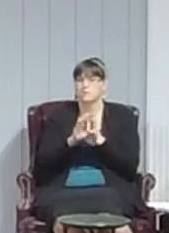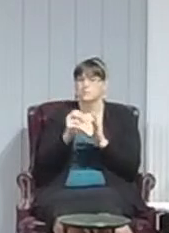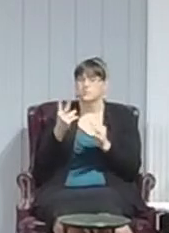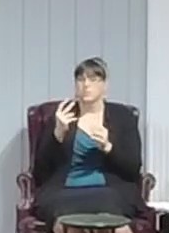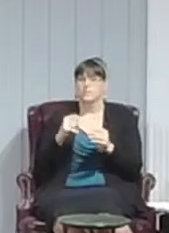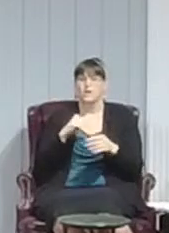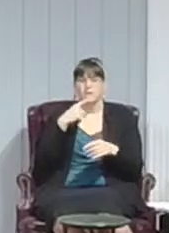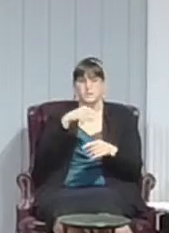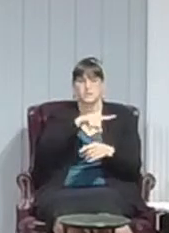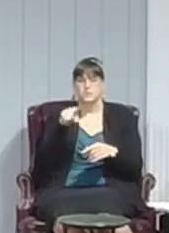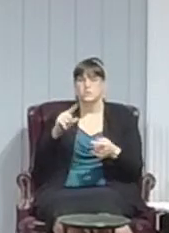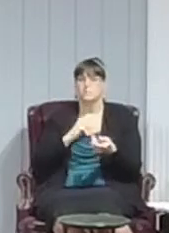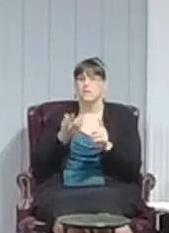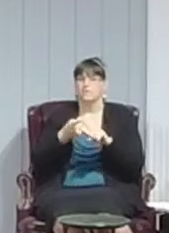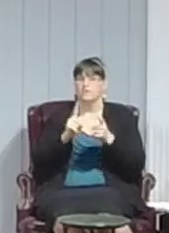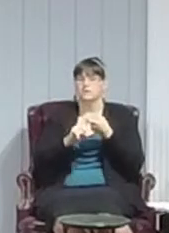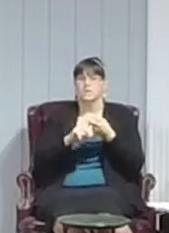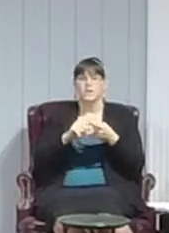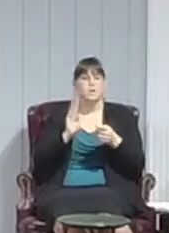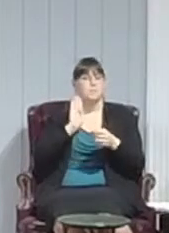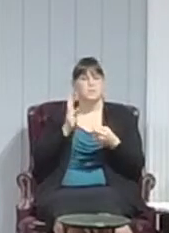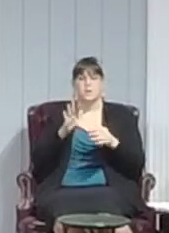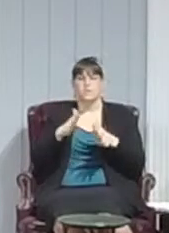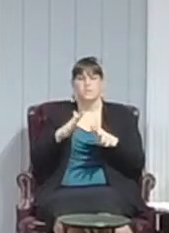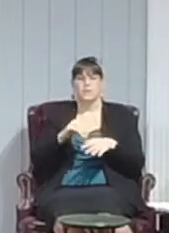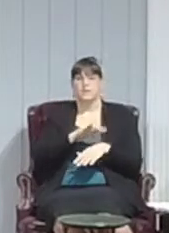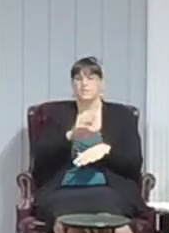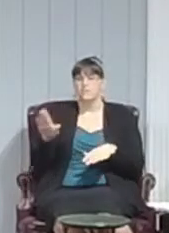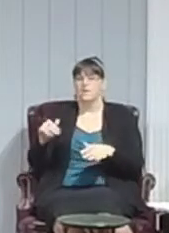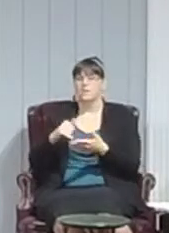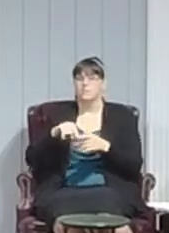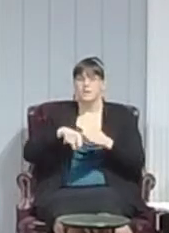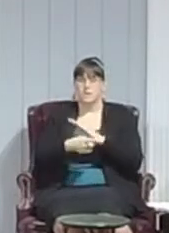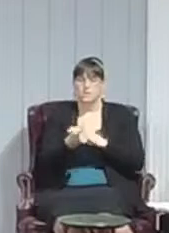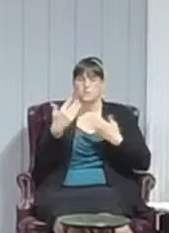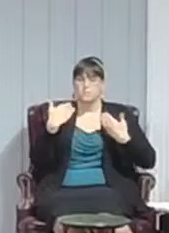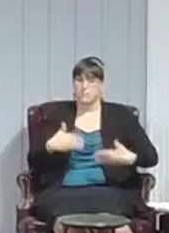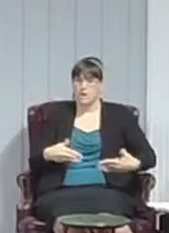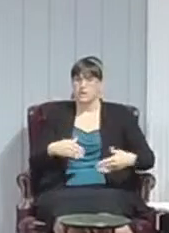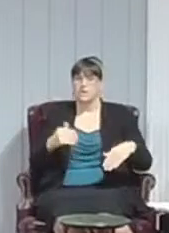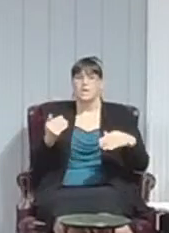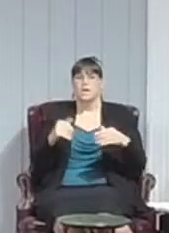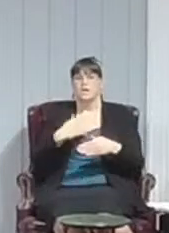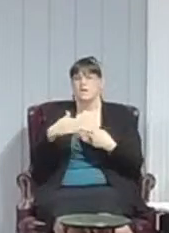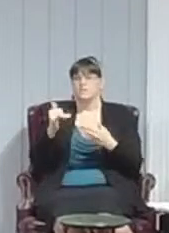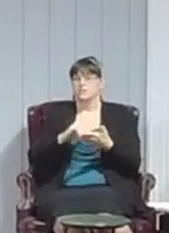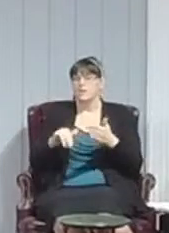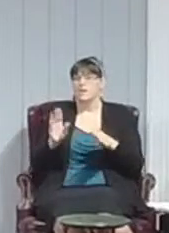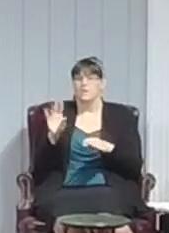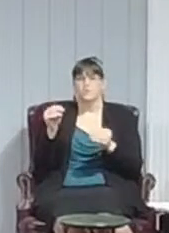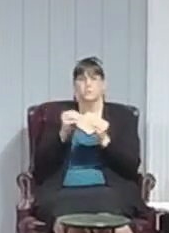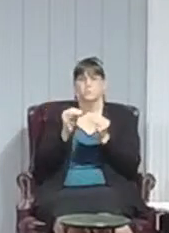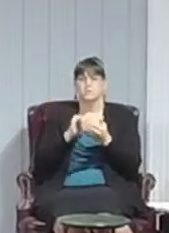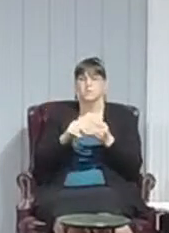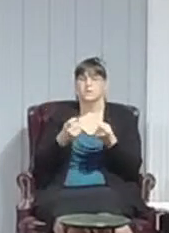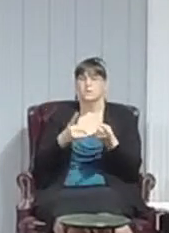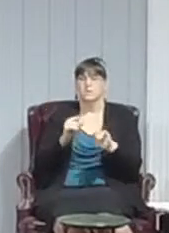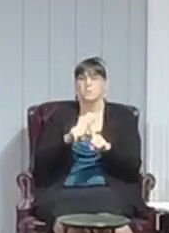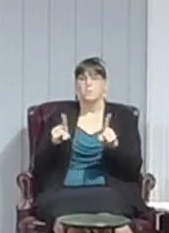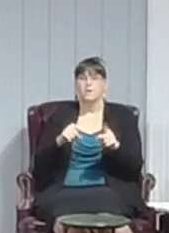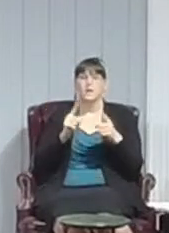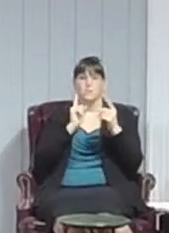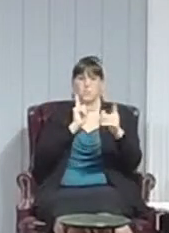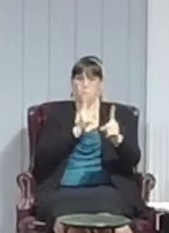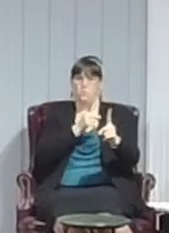I say unto you, my friends, be not afraid of them that kill the body, and after that they have no more that they can do, but I will forewarn you whom ye shall